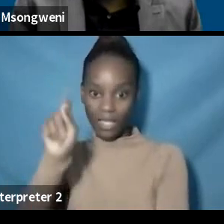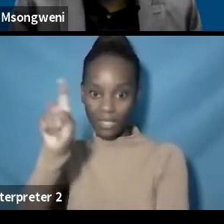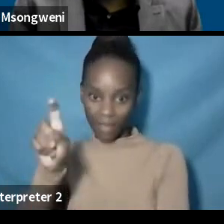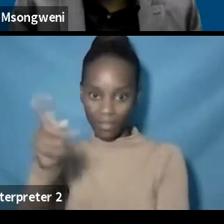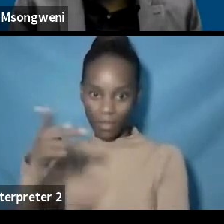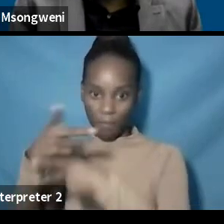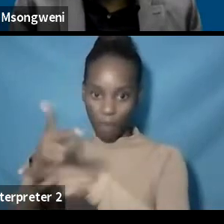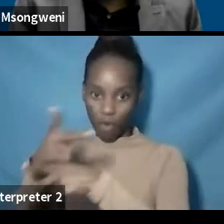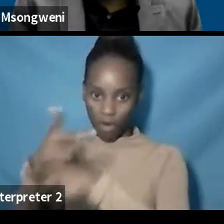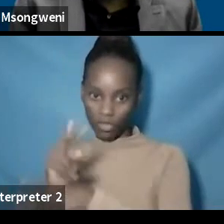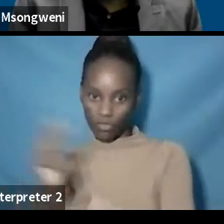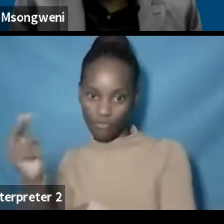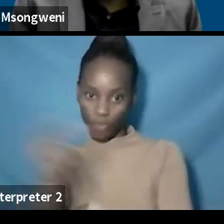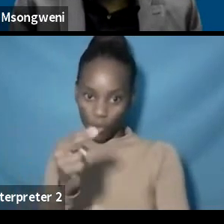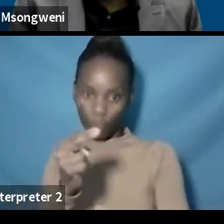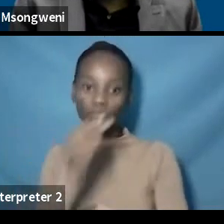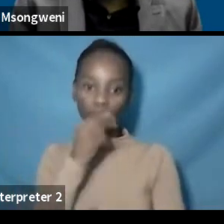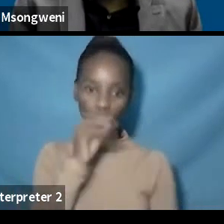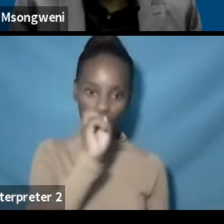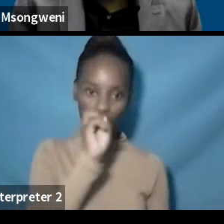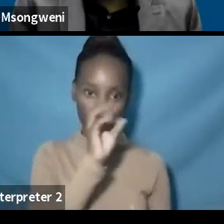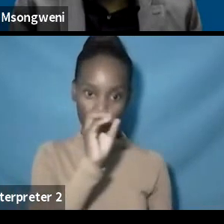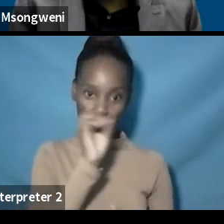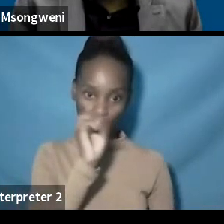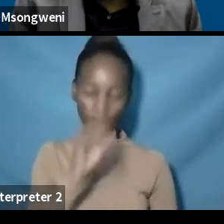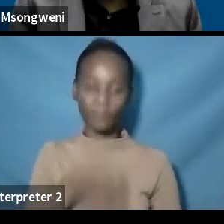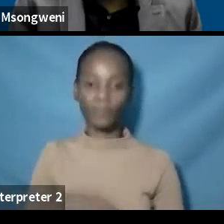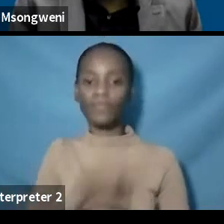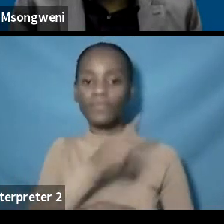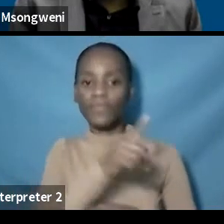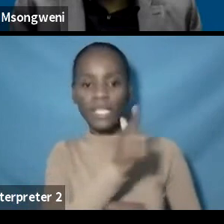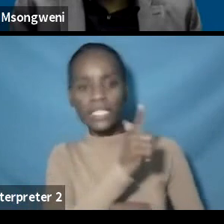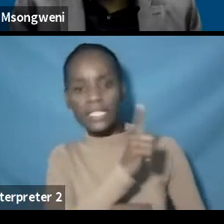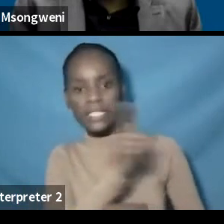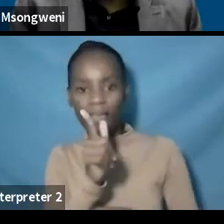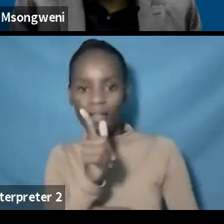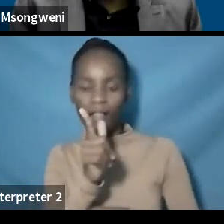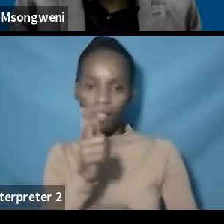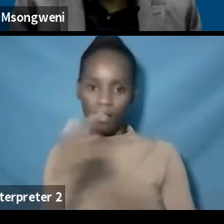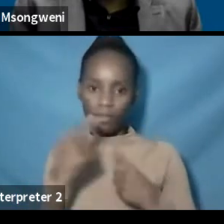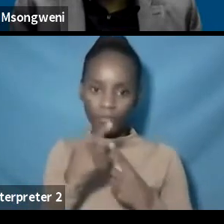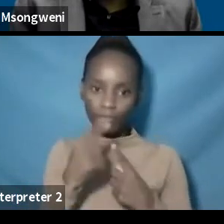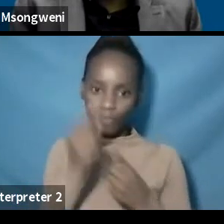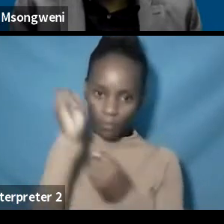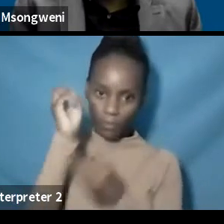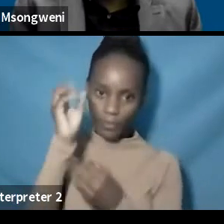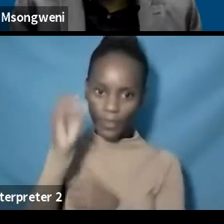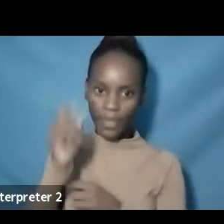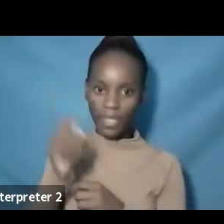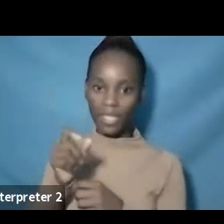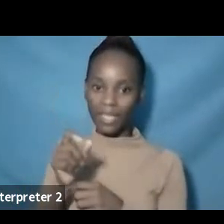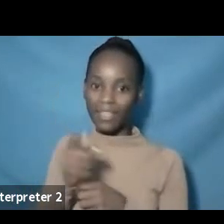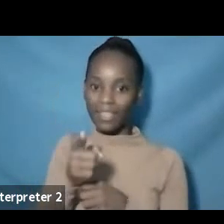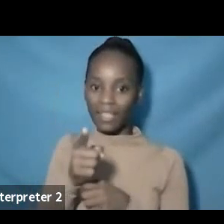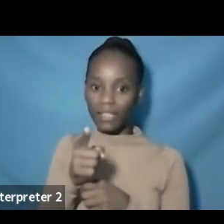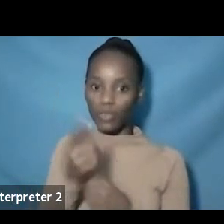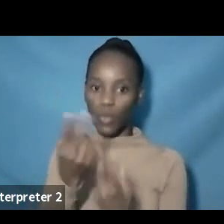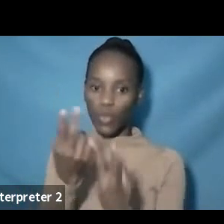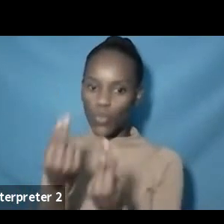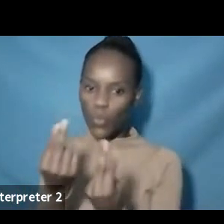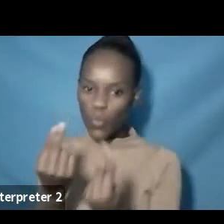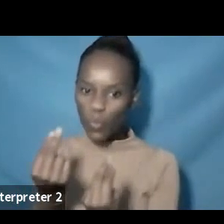Kumblas, he will tell us, especially our traders, those who are new startups, the small, the medium